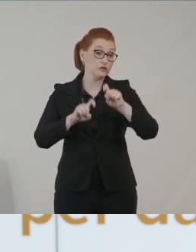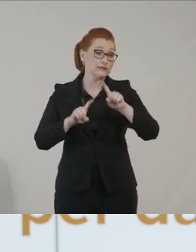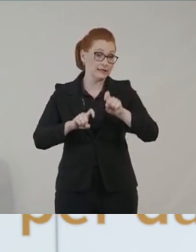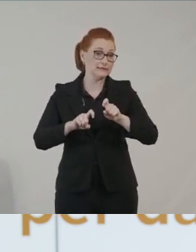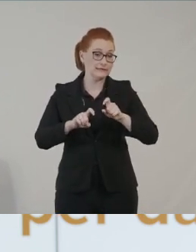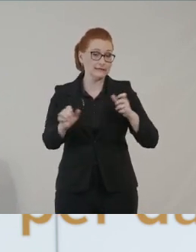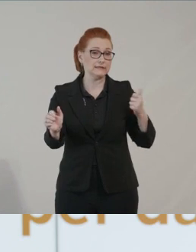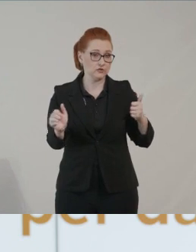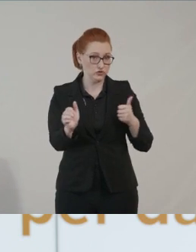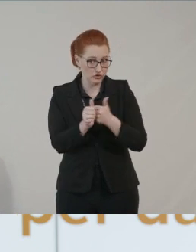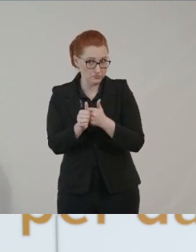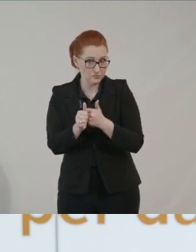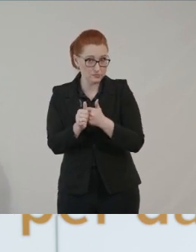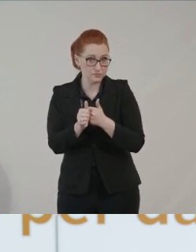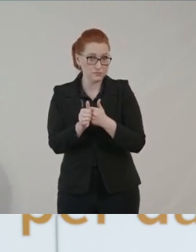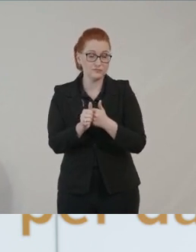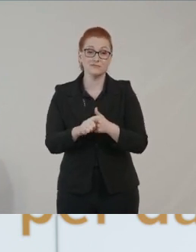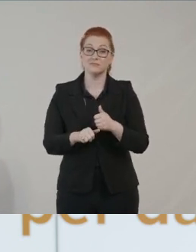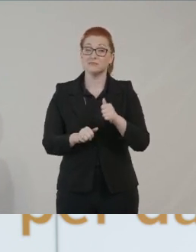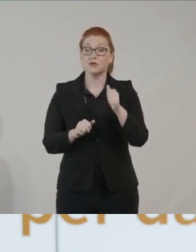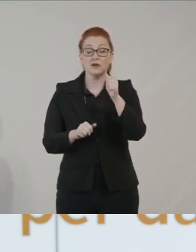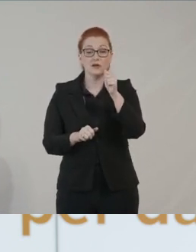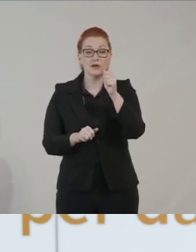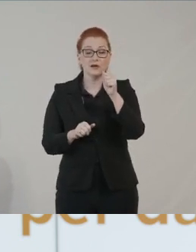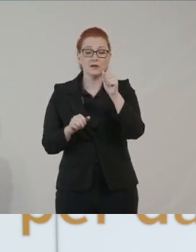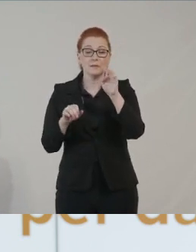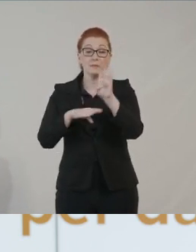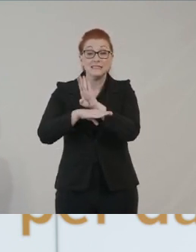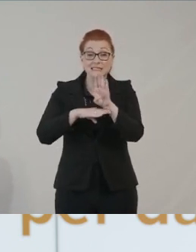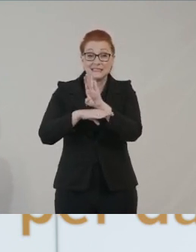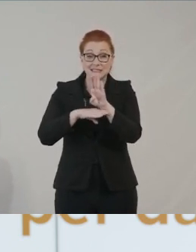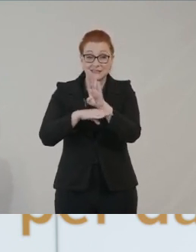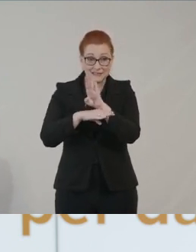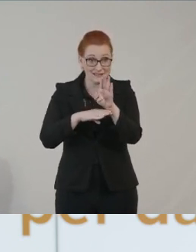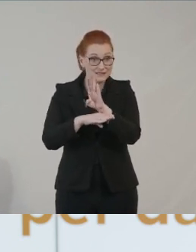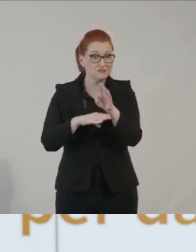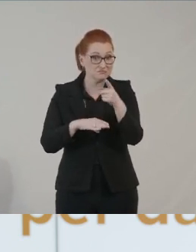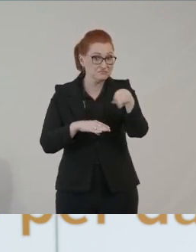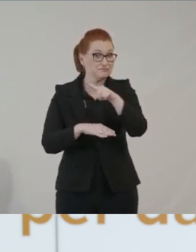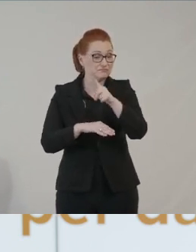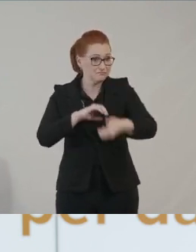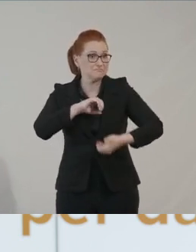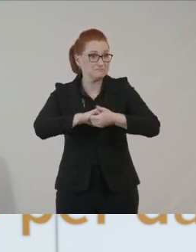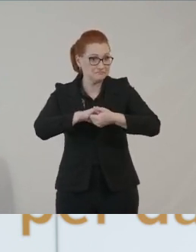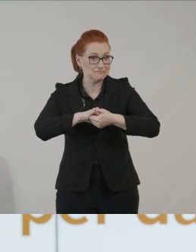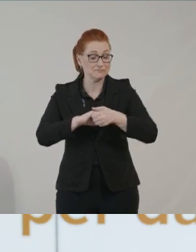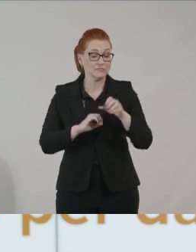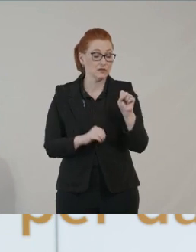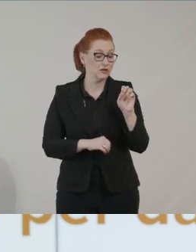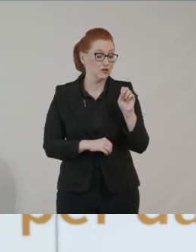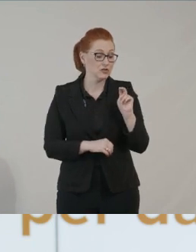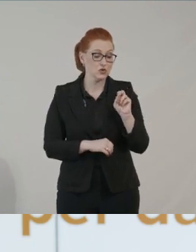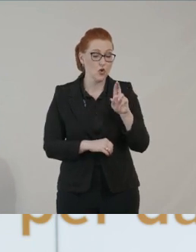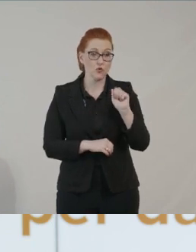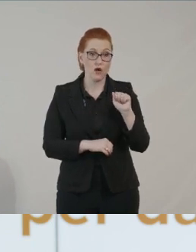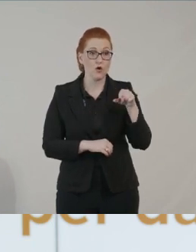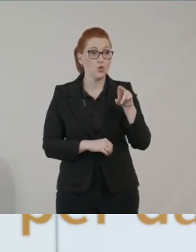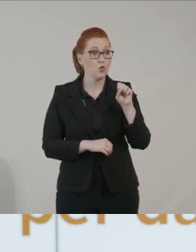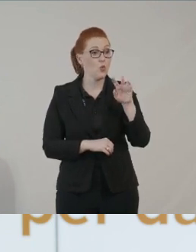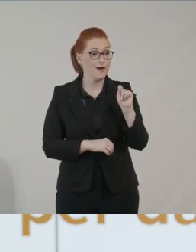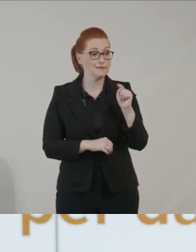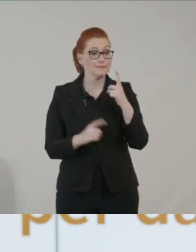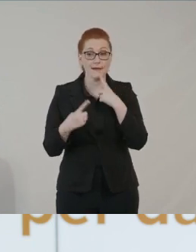coming and answering the call. Sonora Quest announces more COVID-19 testing. We have a